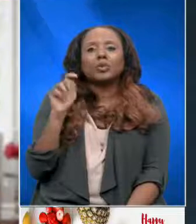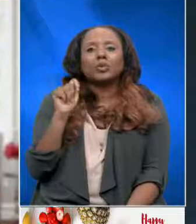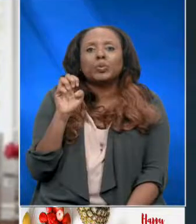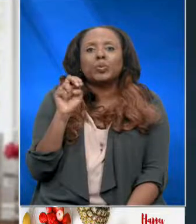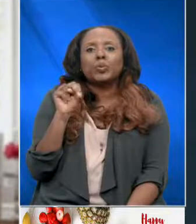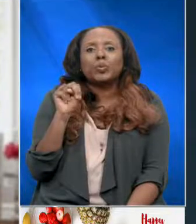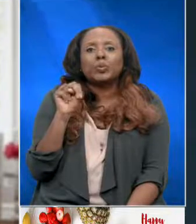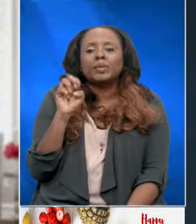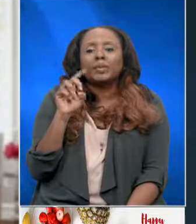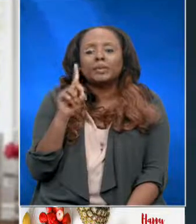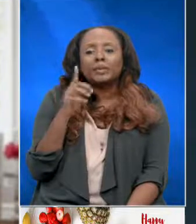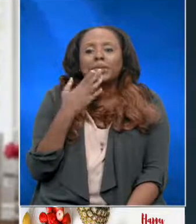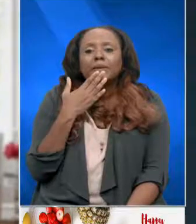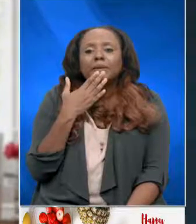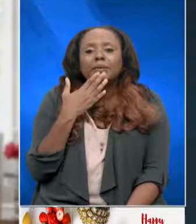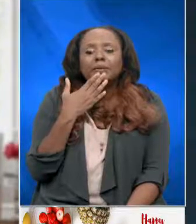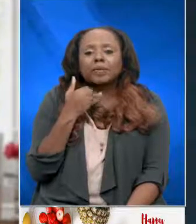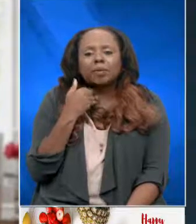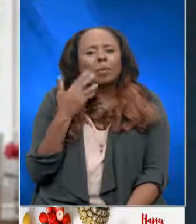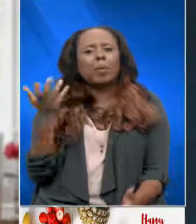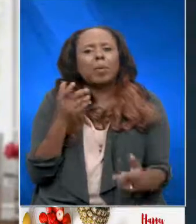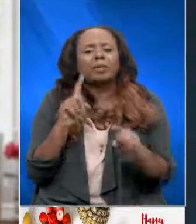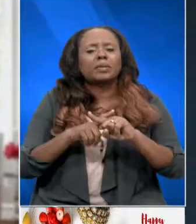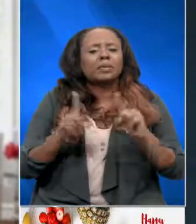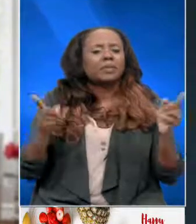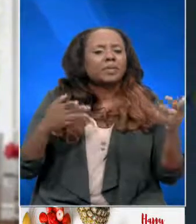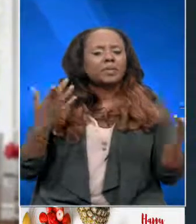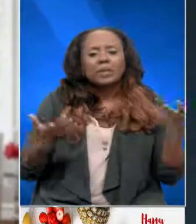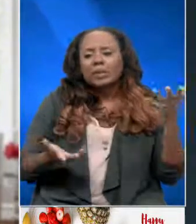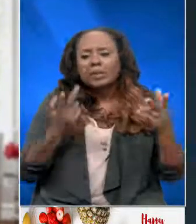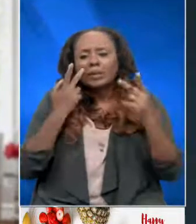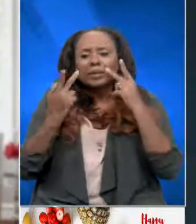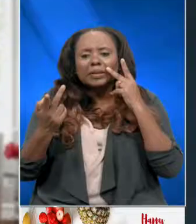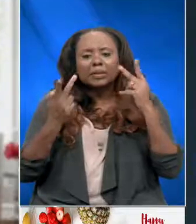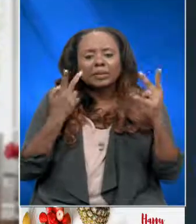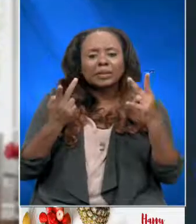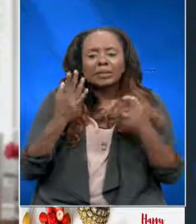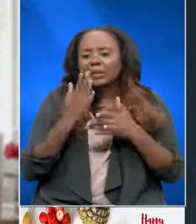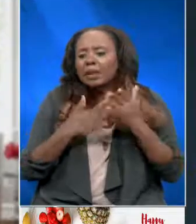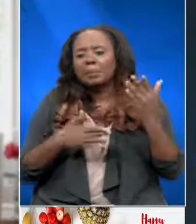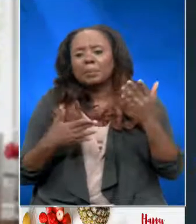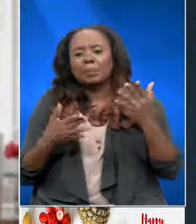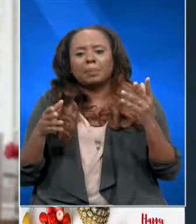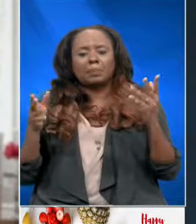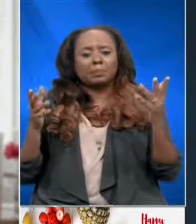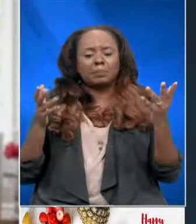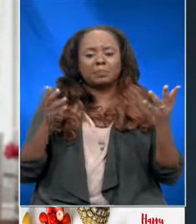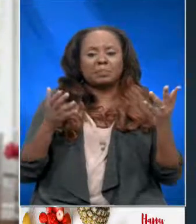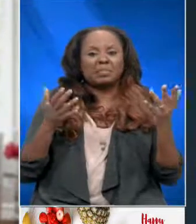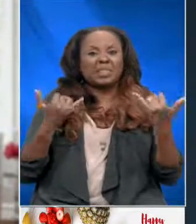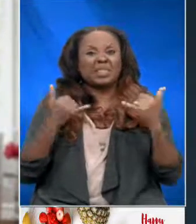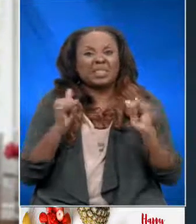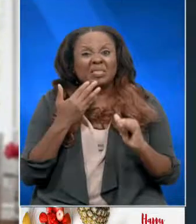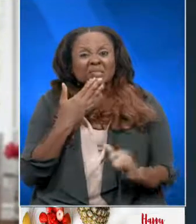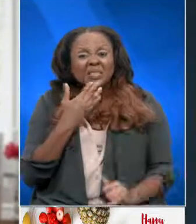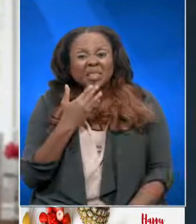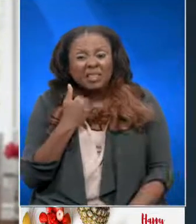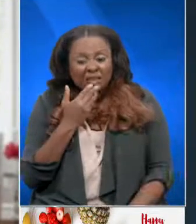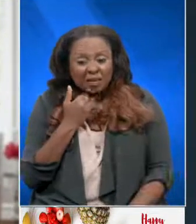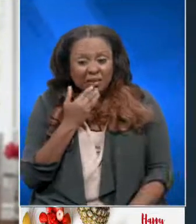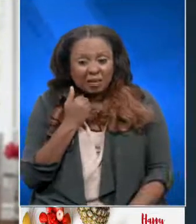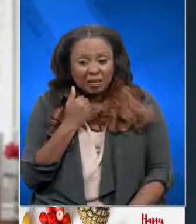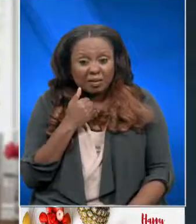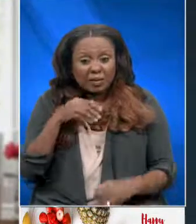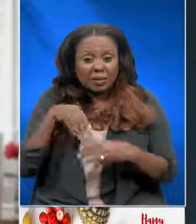what exactly is the difference, because we're finding out that there's still some measure of sugar within those